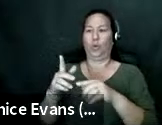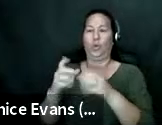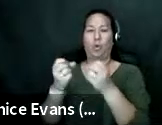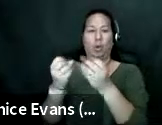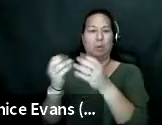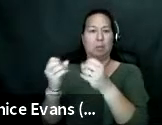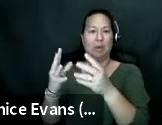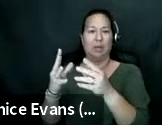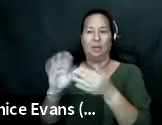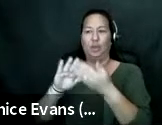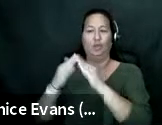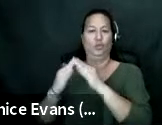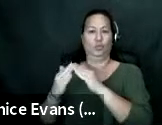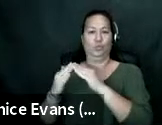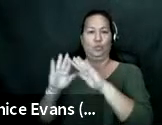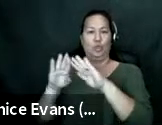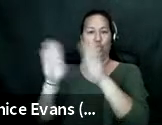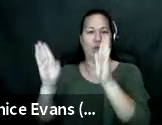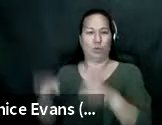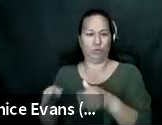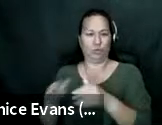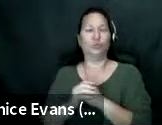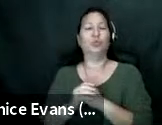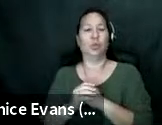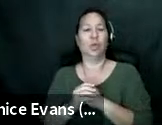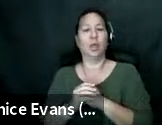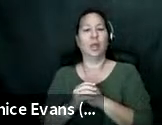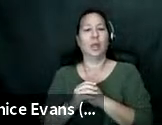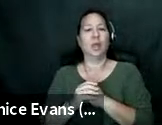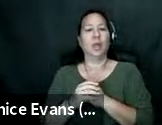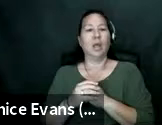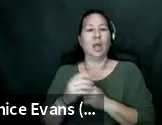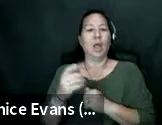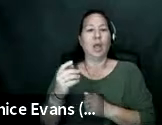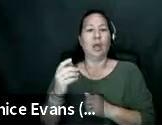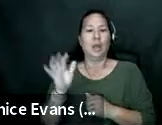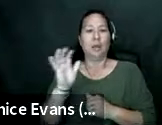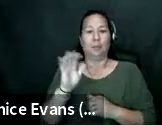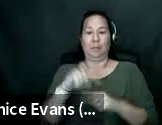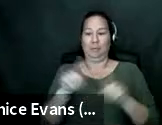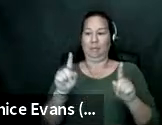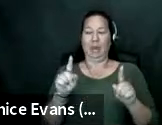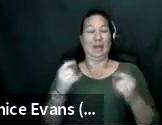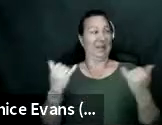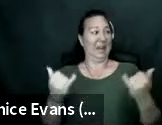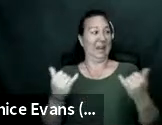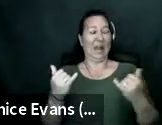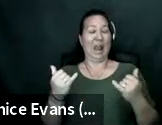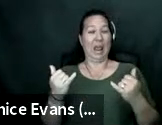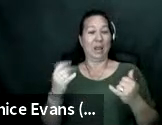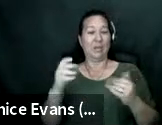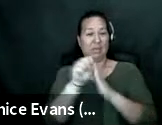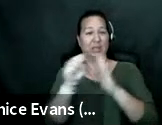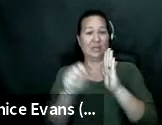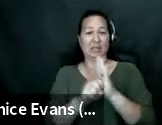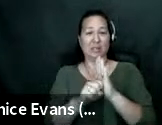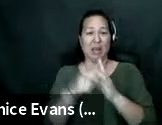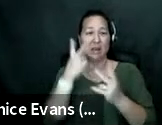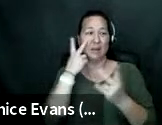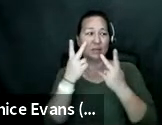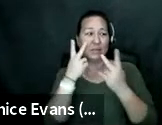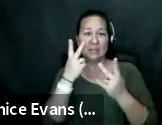of Berkeley are fully aligned with the state lifting of the restrictions. So what